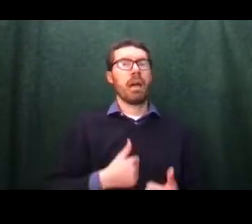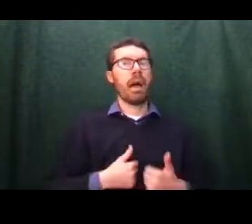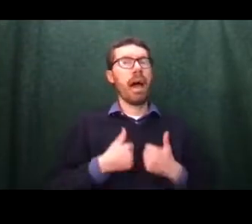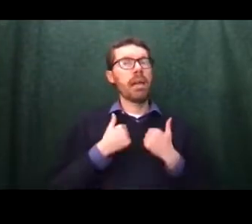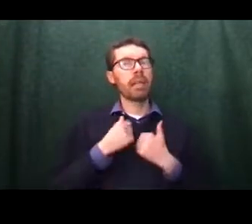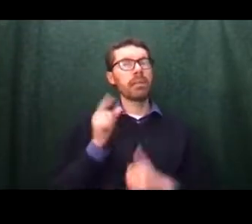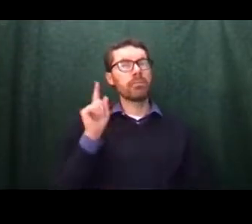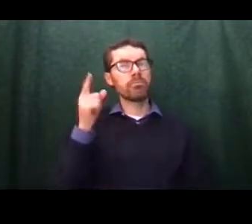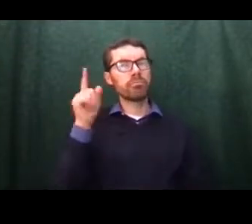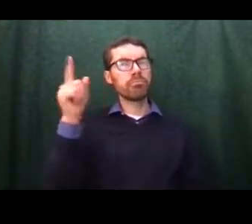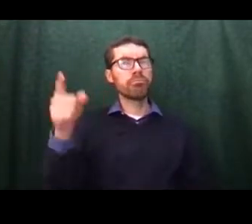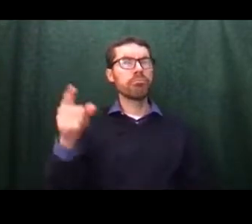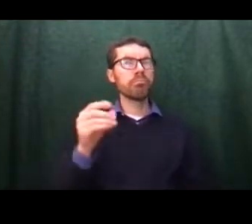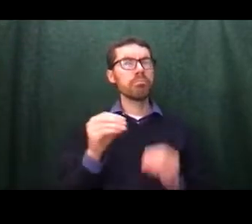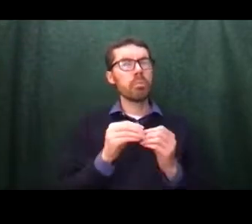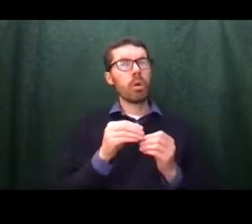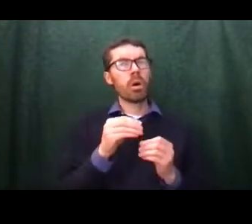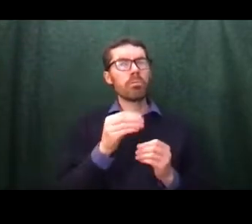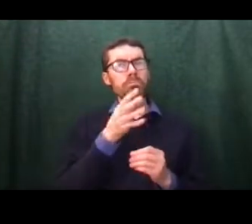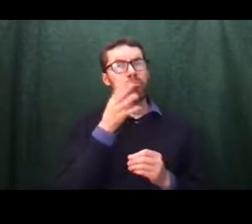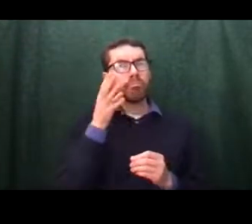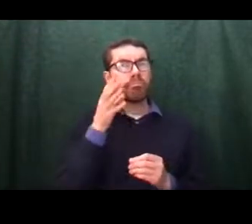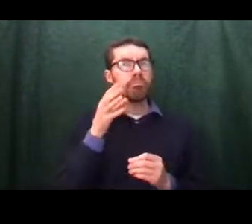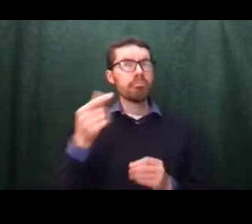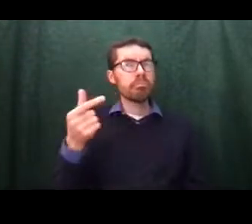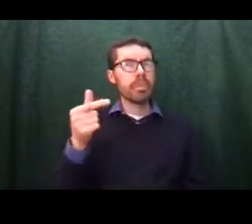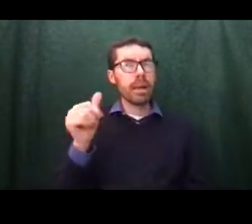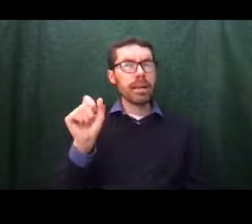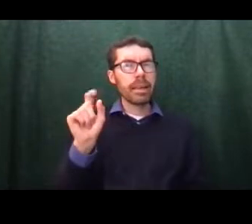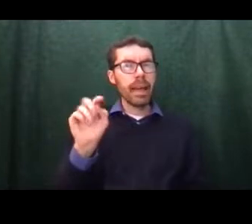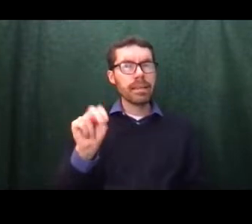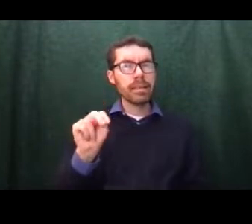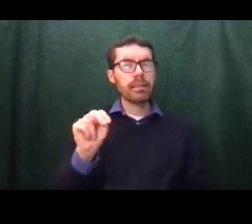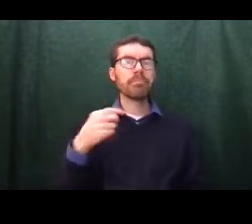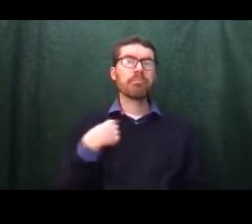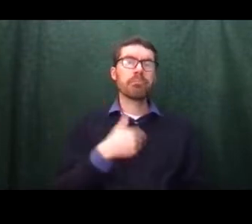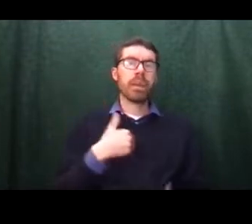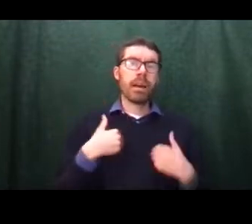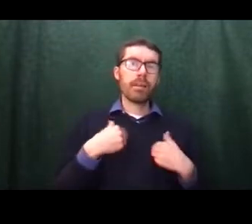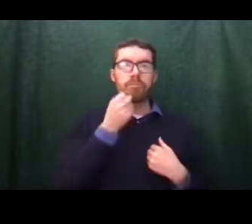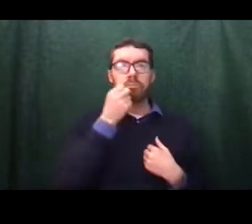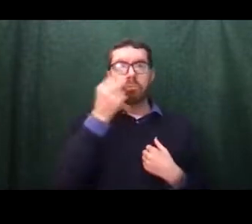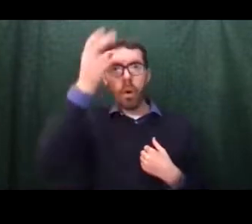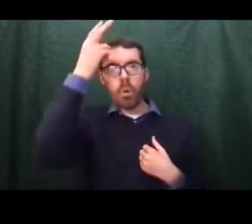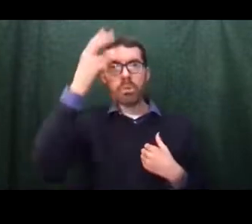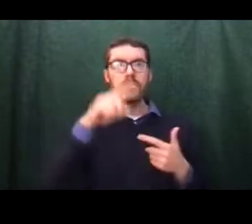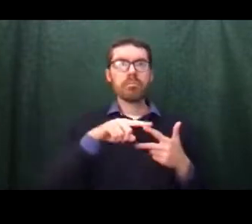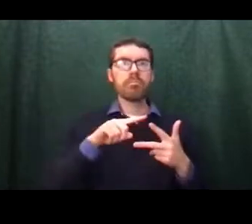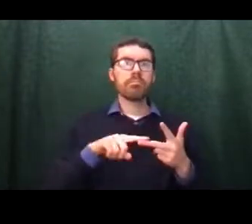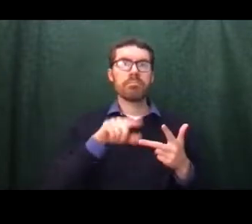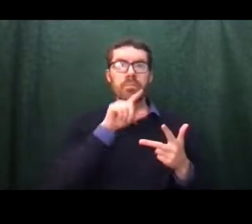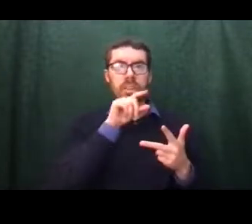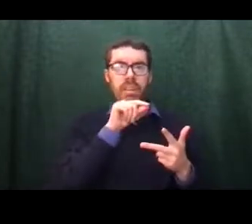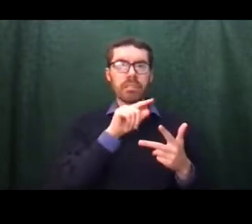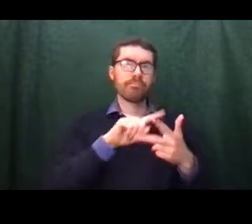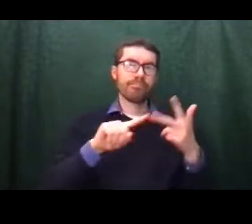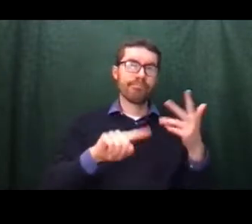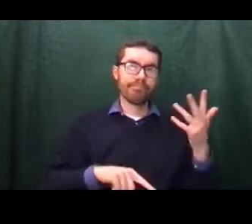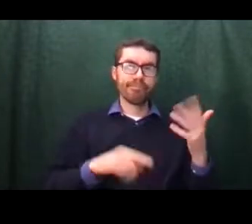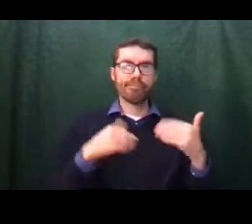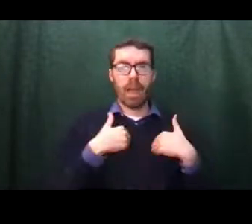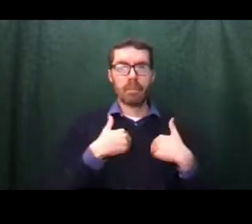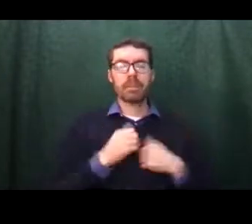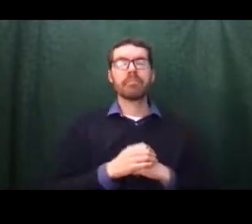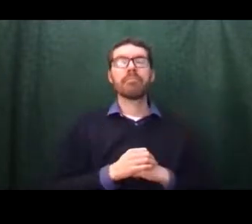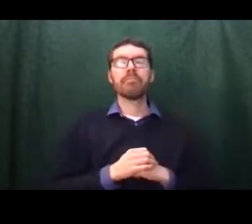in Gaston, and yeah, we have some goats and chickens and all kinds of things. One of the things I